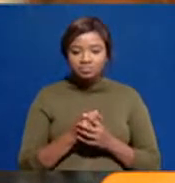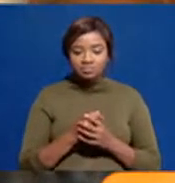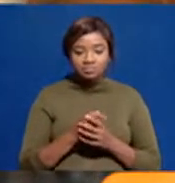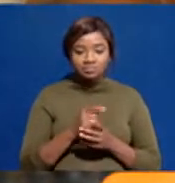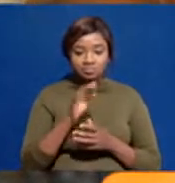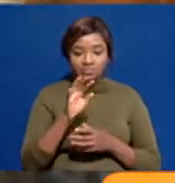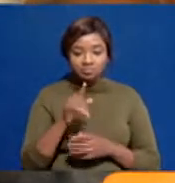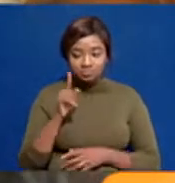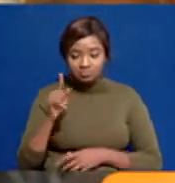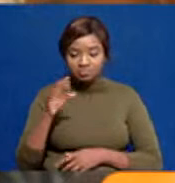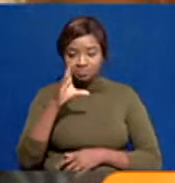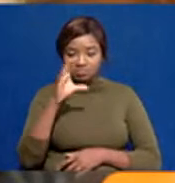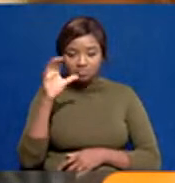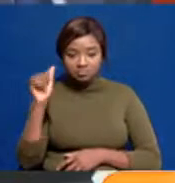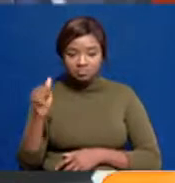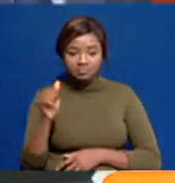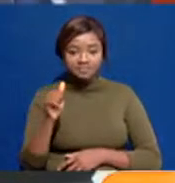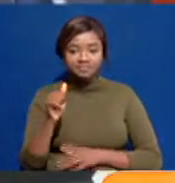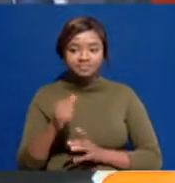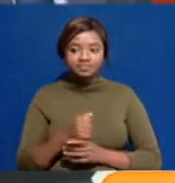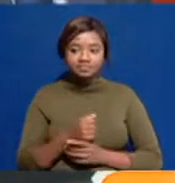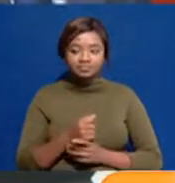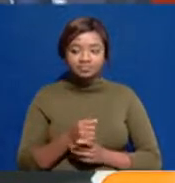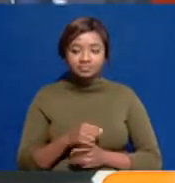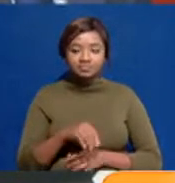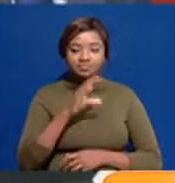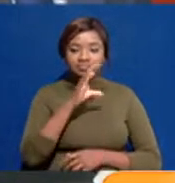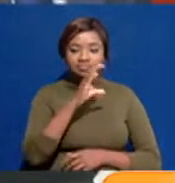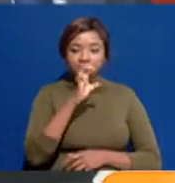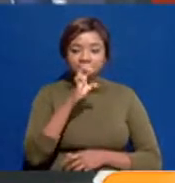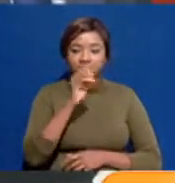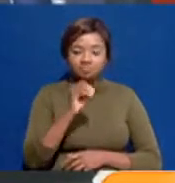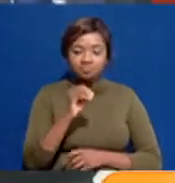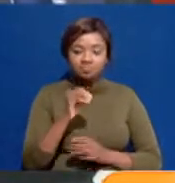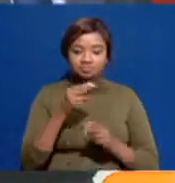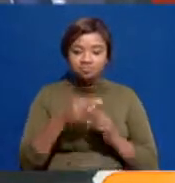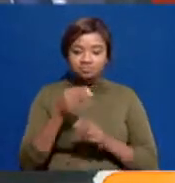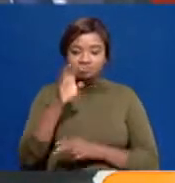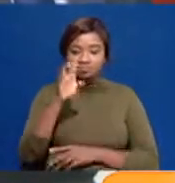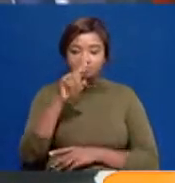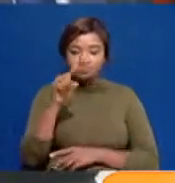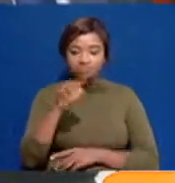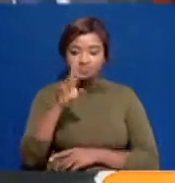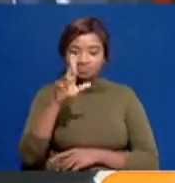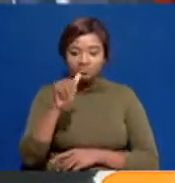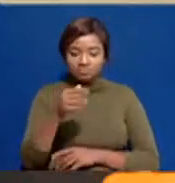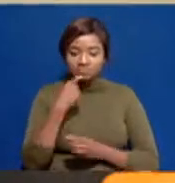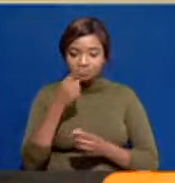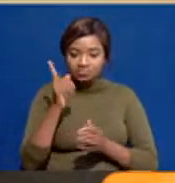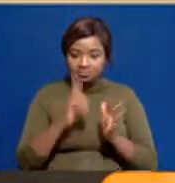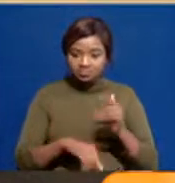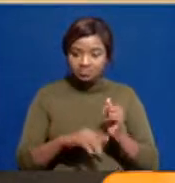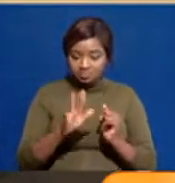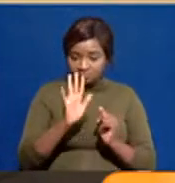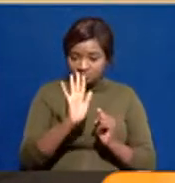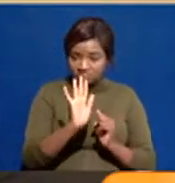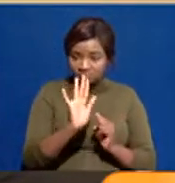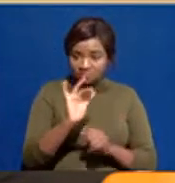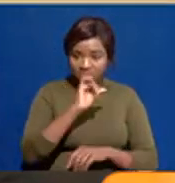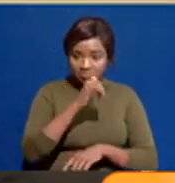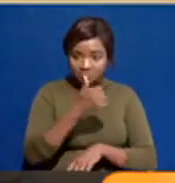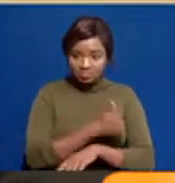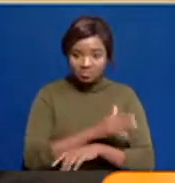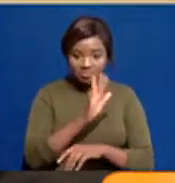the Communications Authority. CEO Ezra Chiloba told the MPs that authority will revoke Telkom